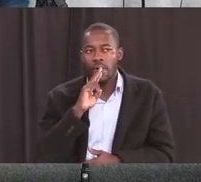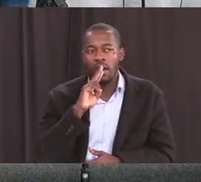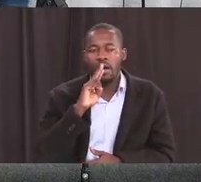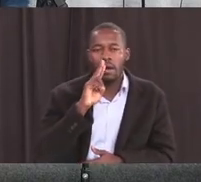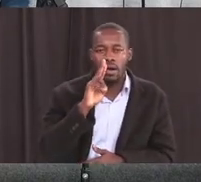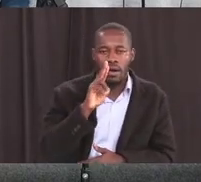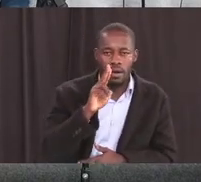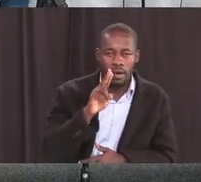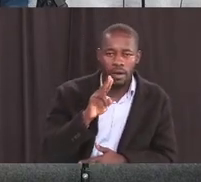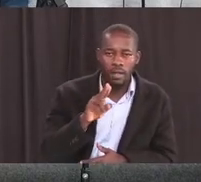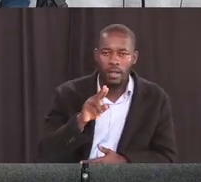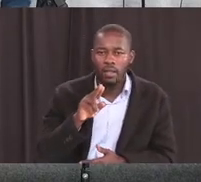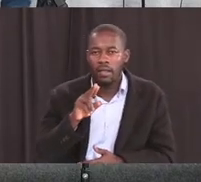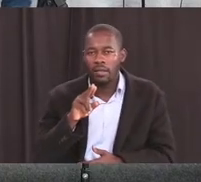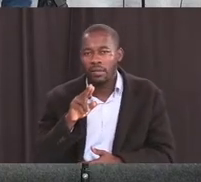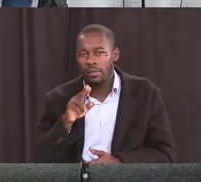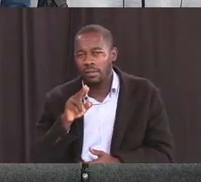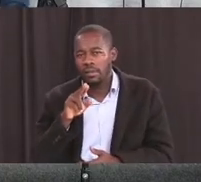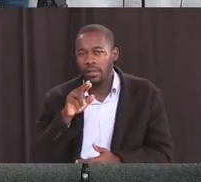that again. He is Waymaker.